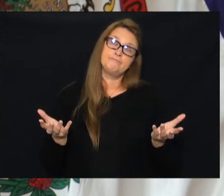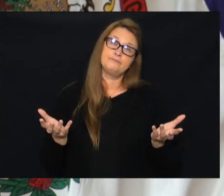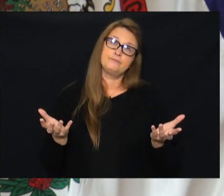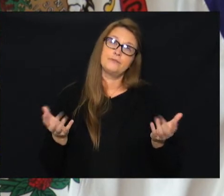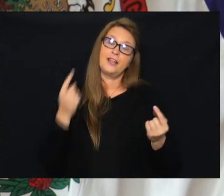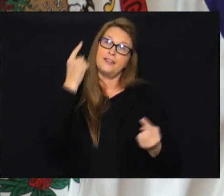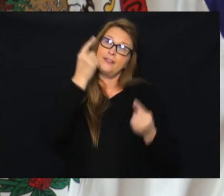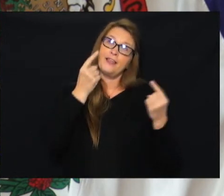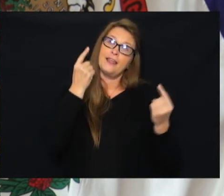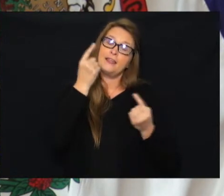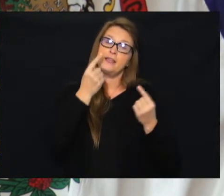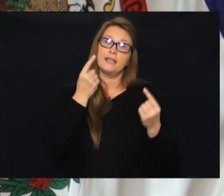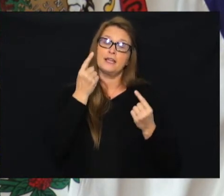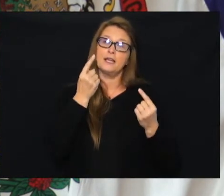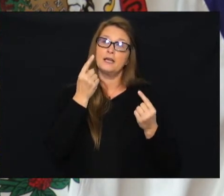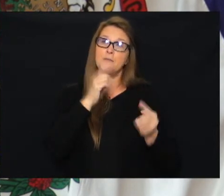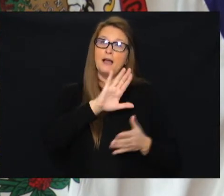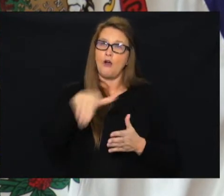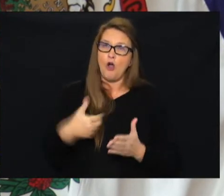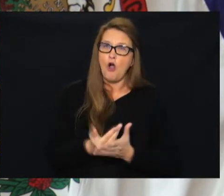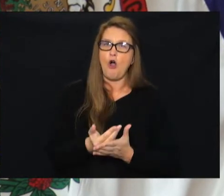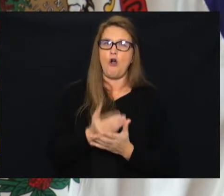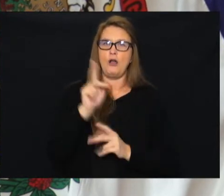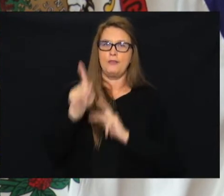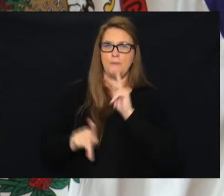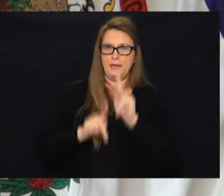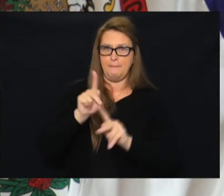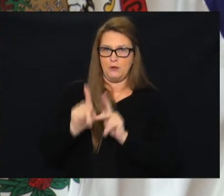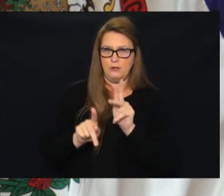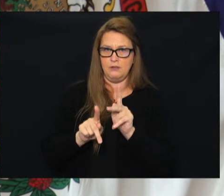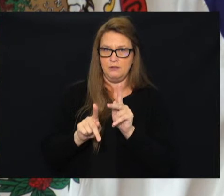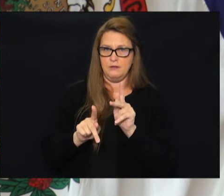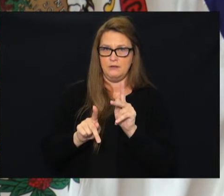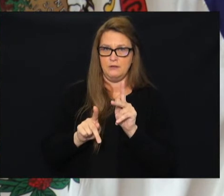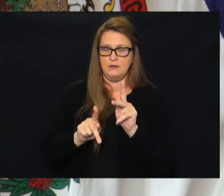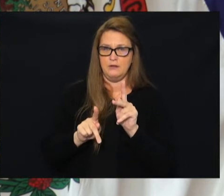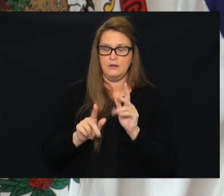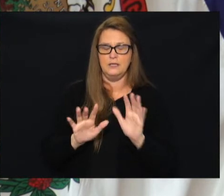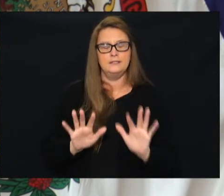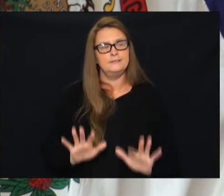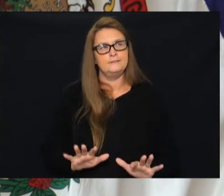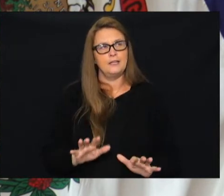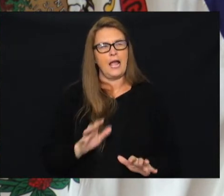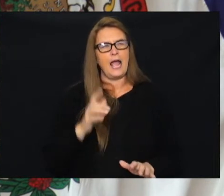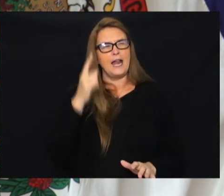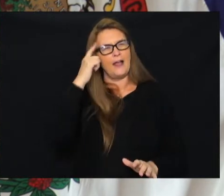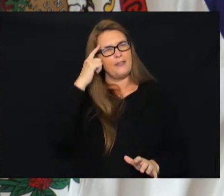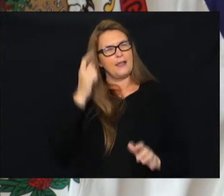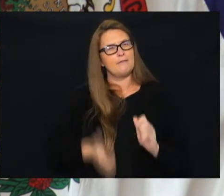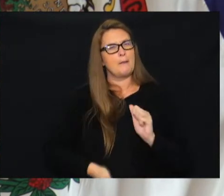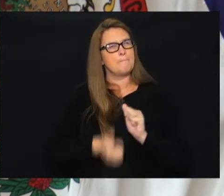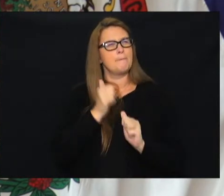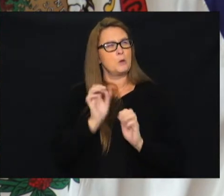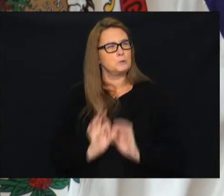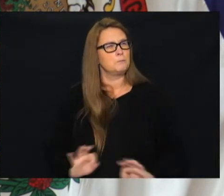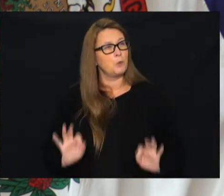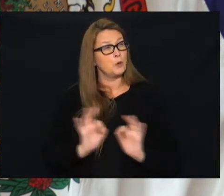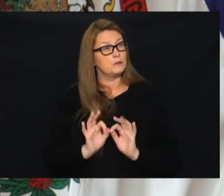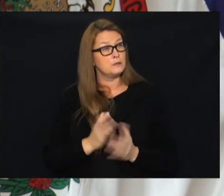thinking about all these people, and really, I guess the most profound thing